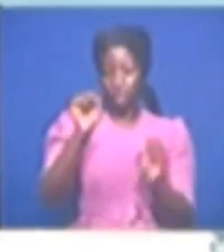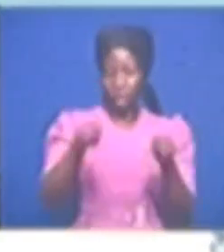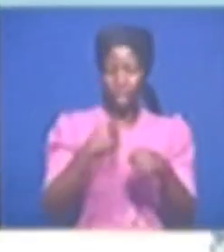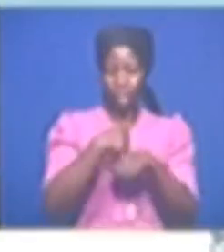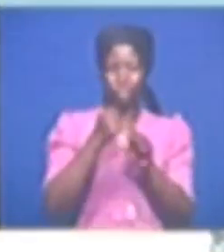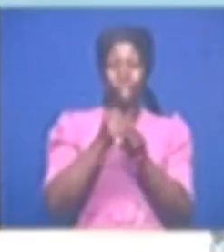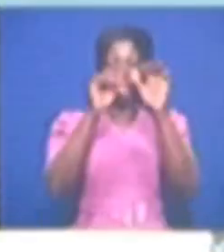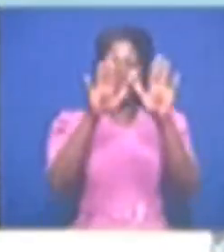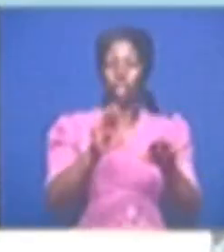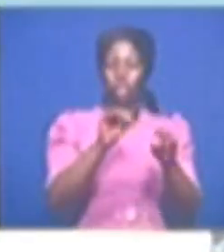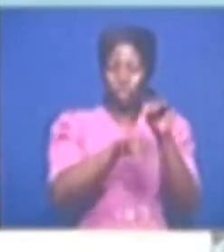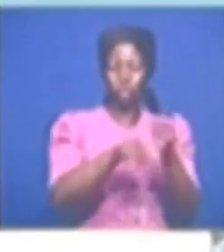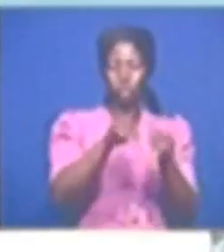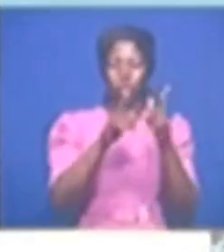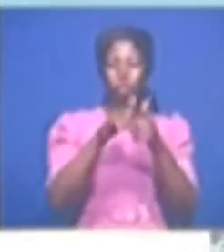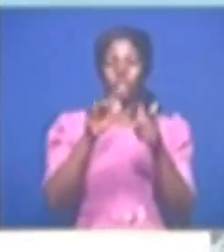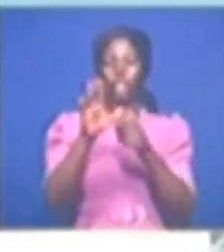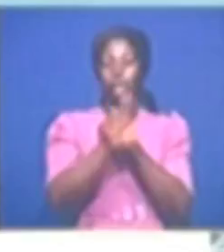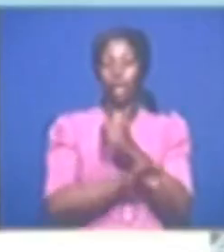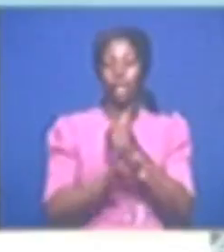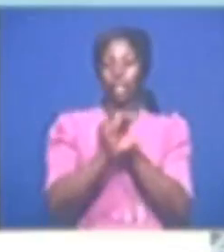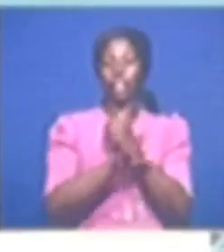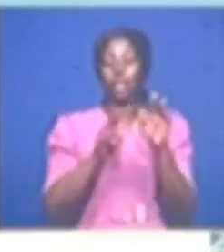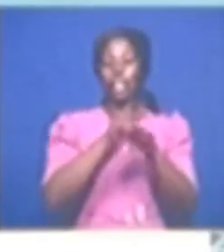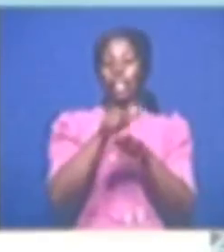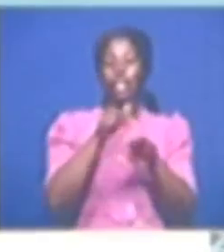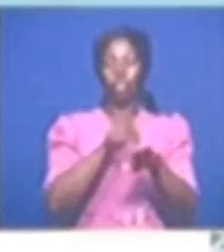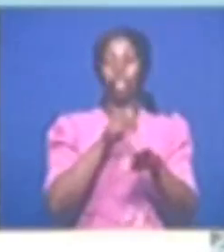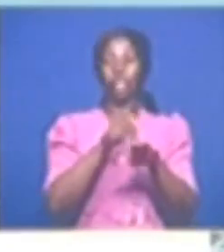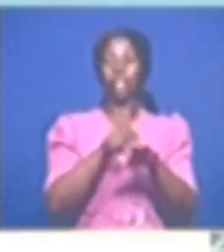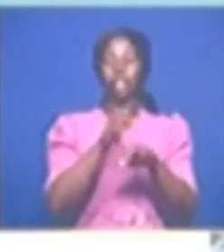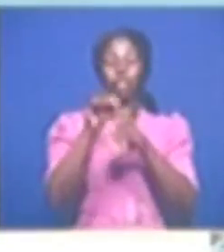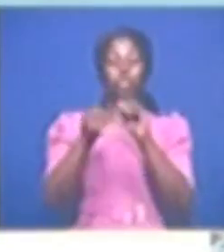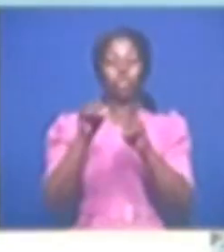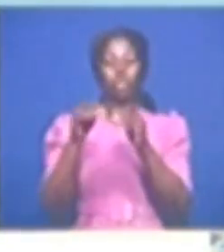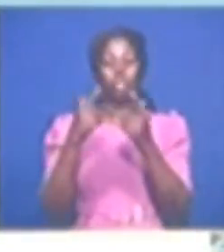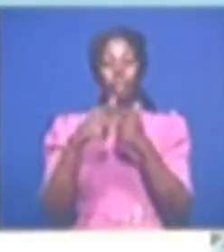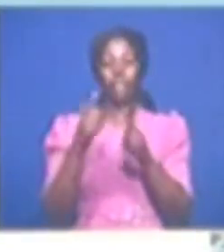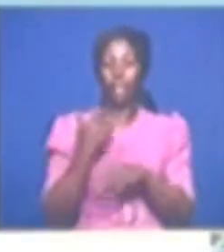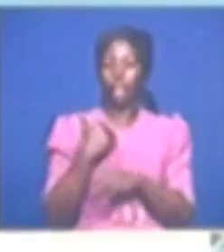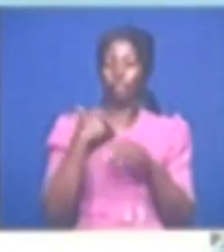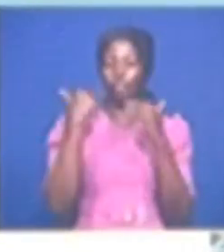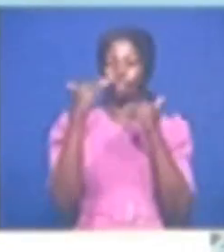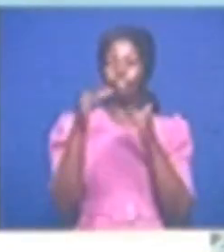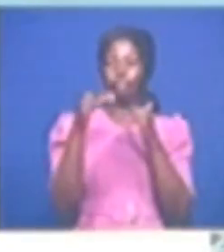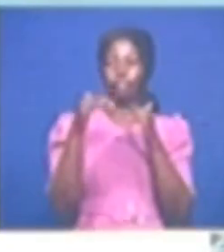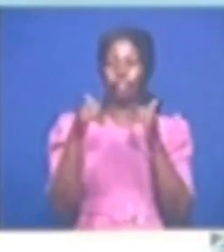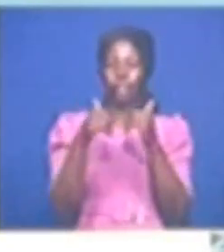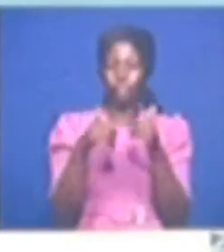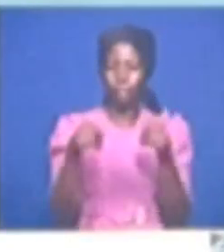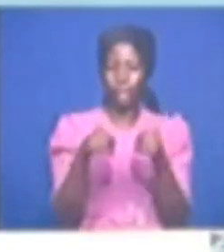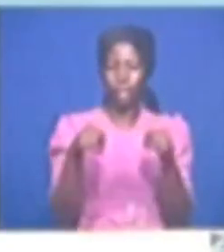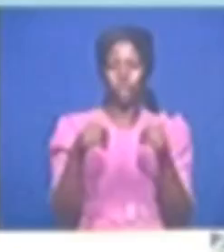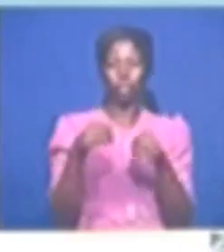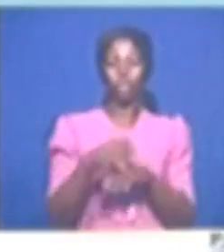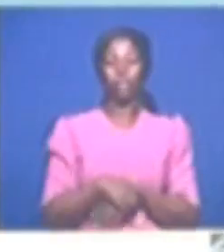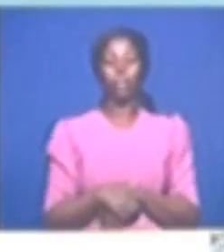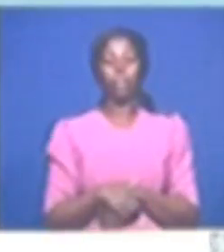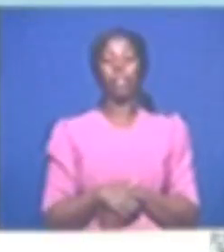country's nationally determined contributions despite their limited spatial extent. In